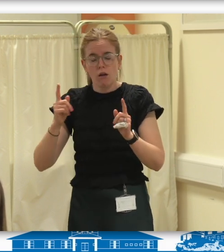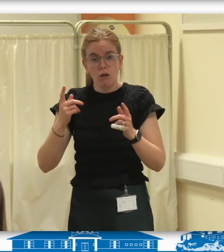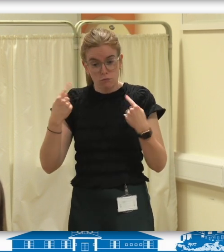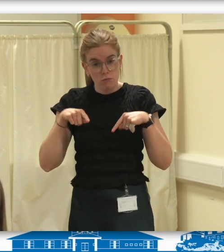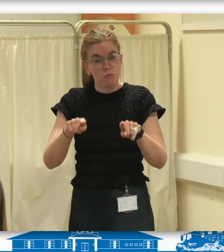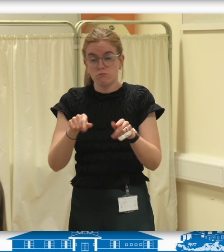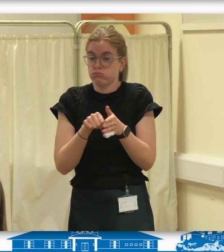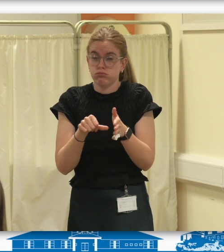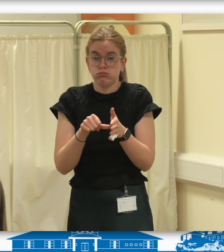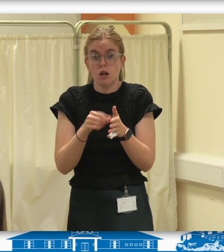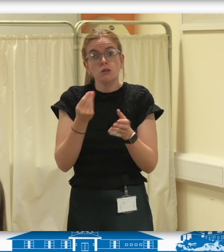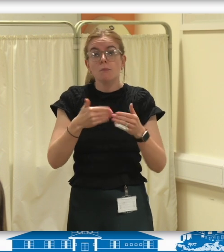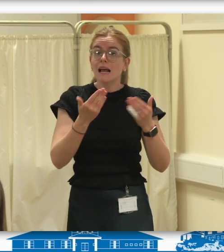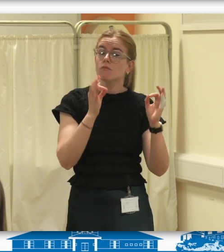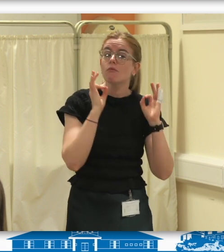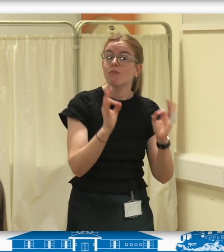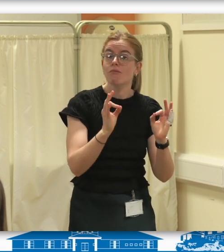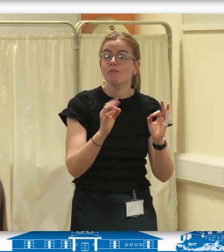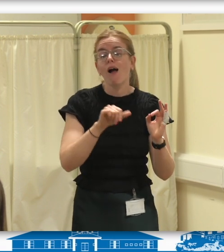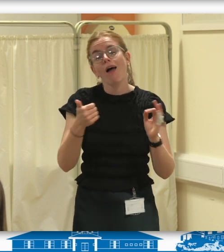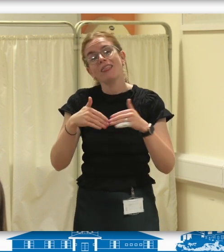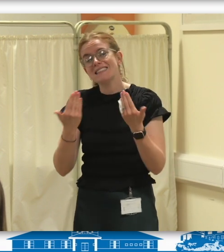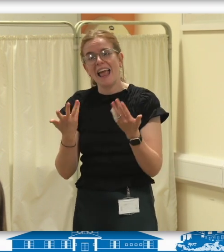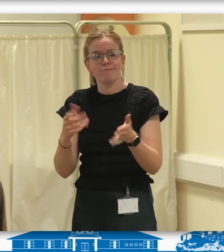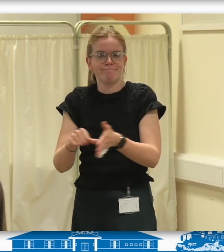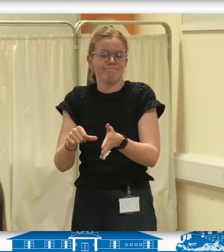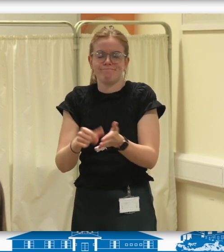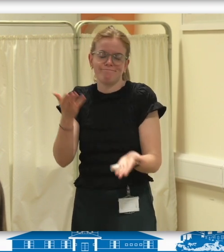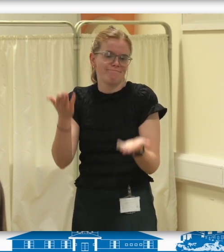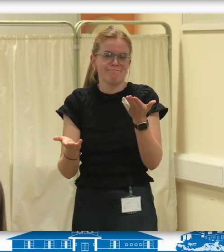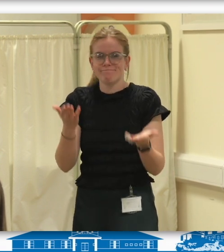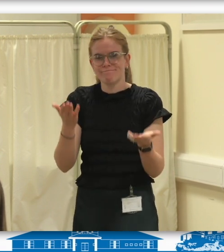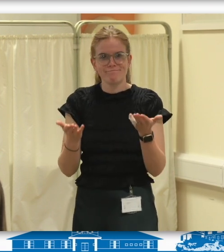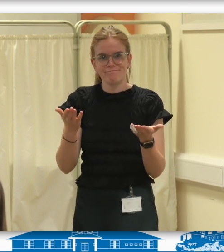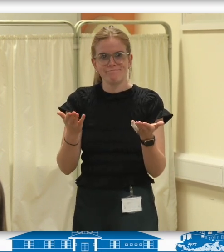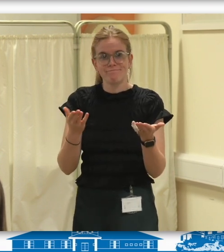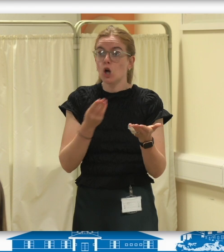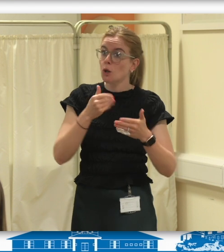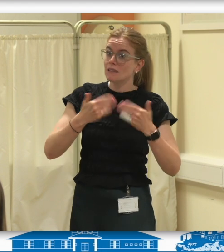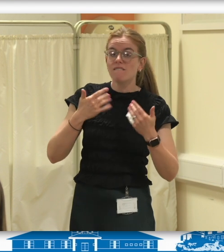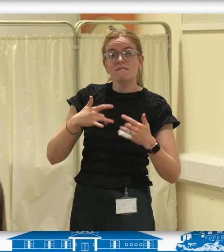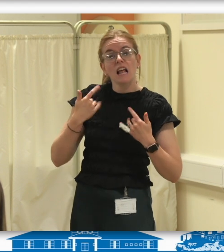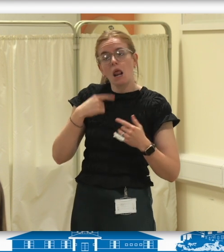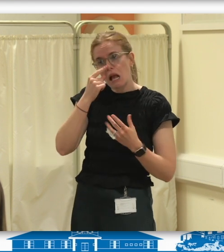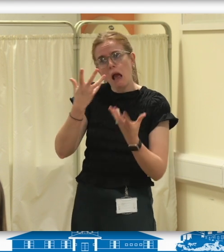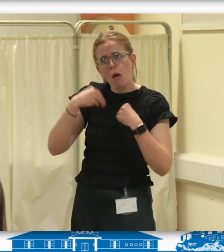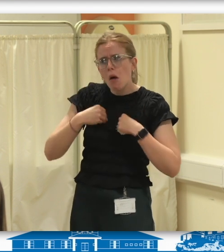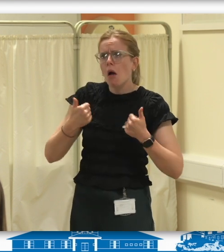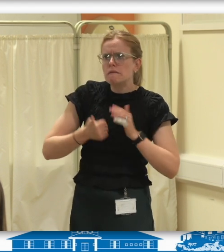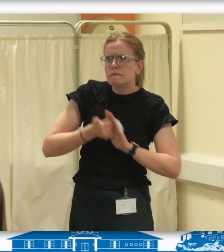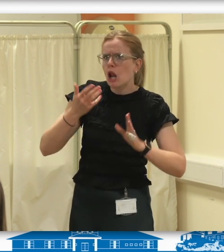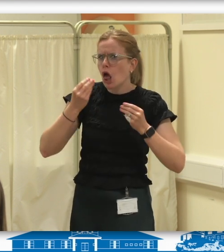Some days they will get it right, and other days they won't. Some days they'll have capacity for it, and other days they